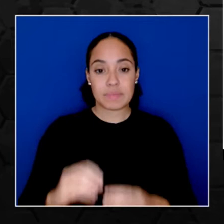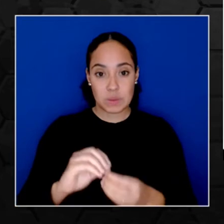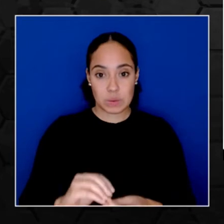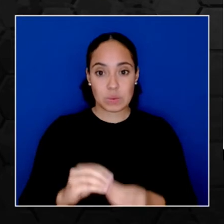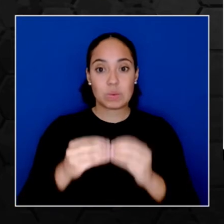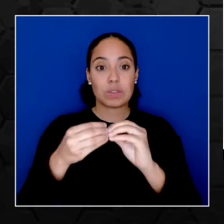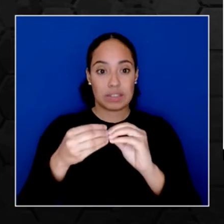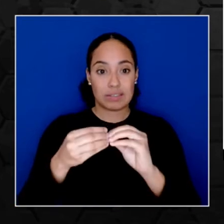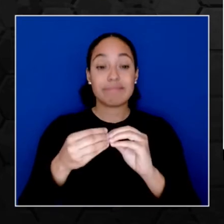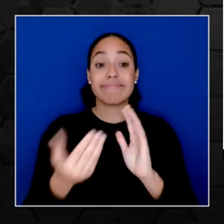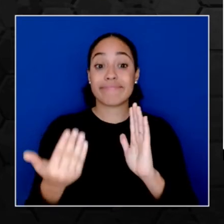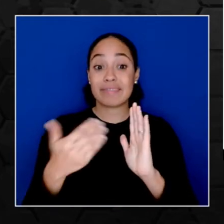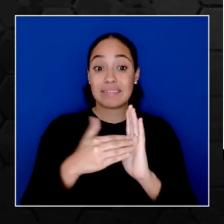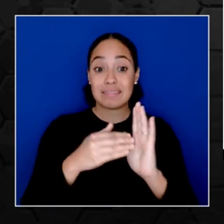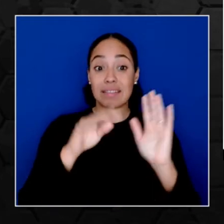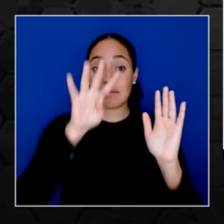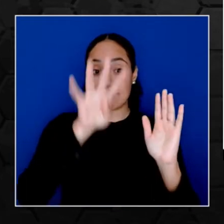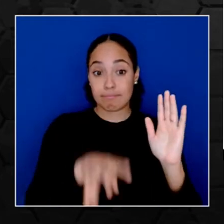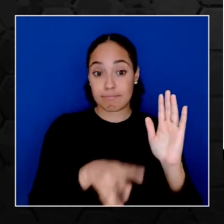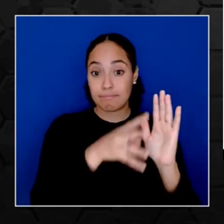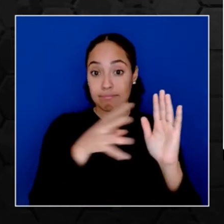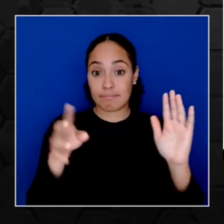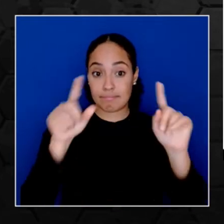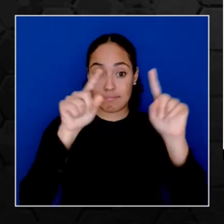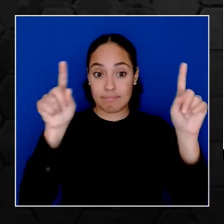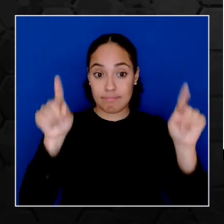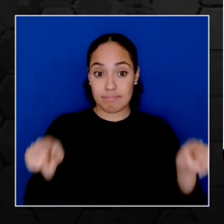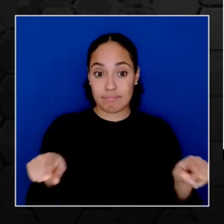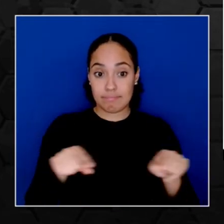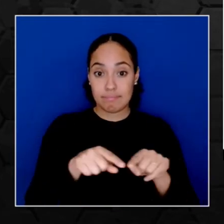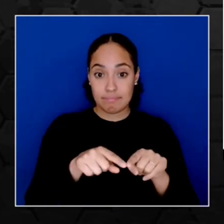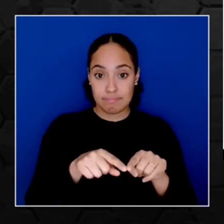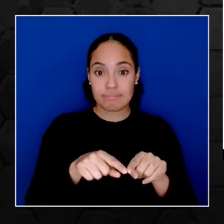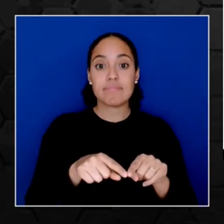back to the workspace where we can work on. And here we will have to